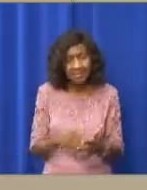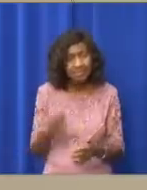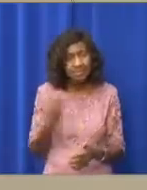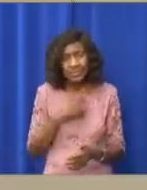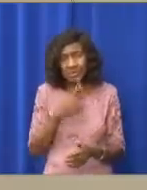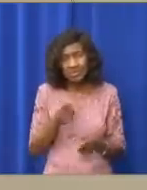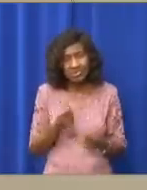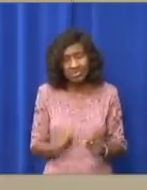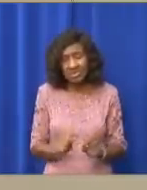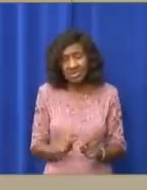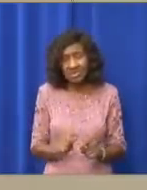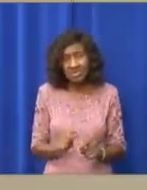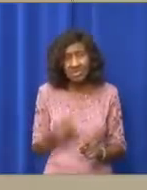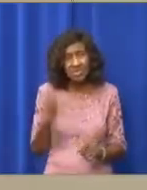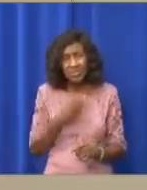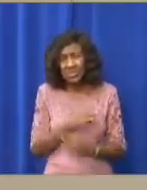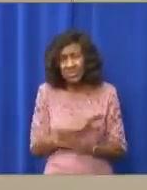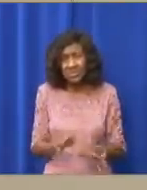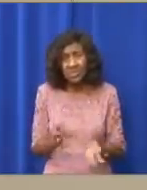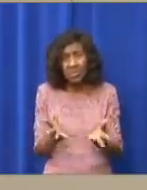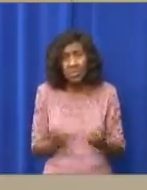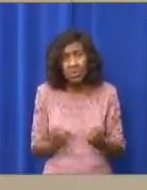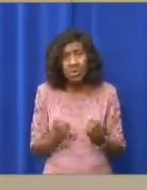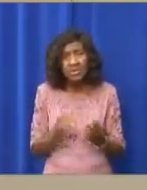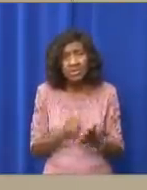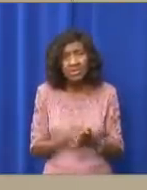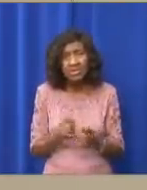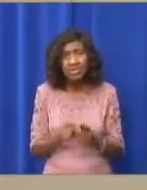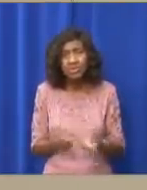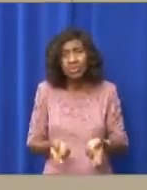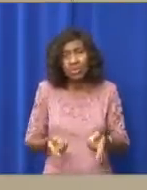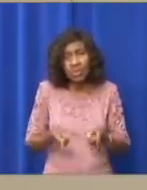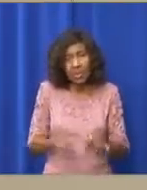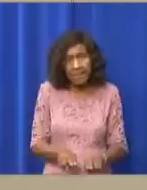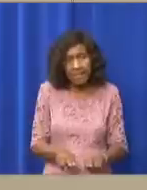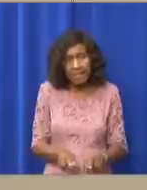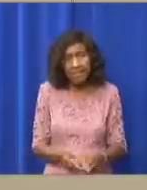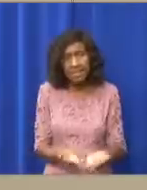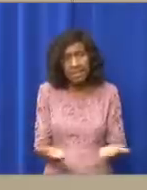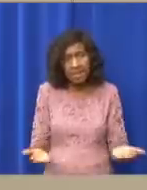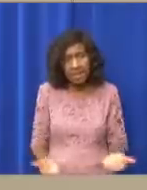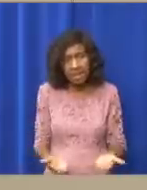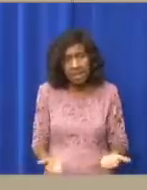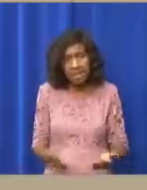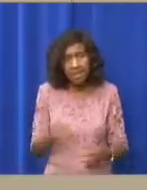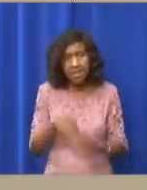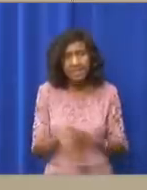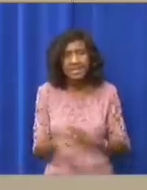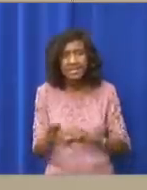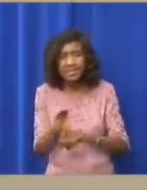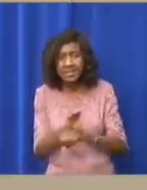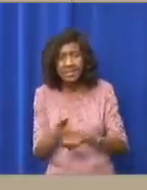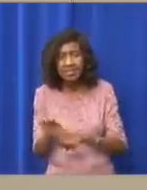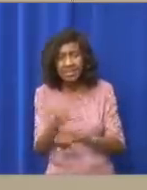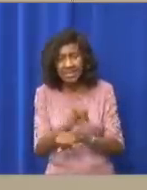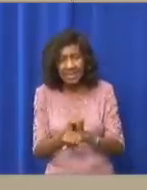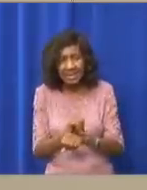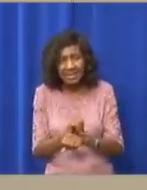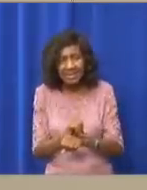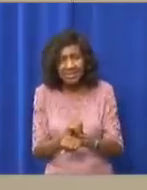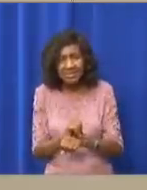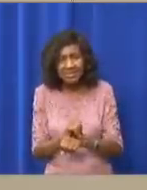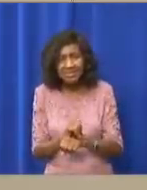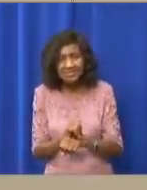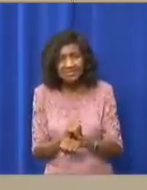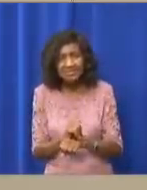to avoid that happening to us. Hence the reason why, despite the very,